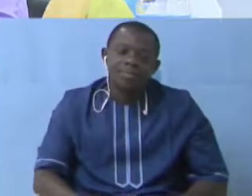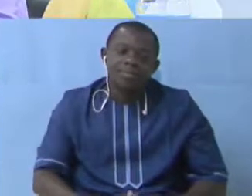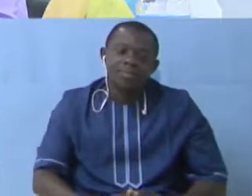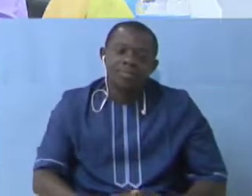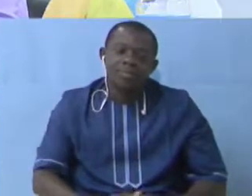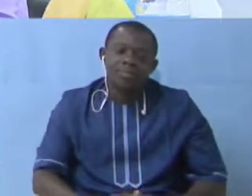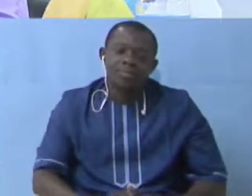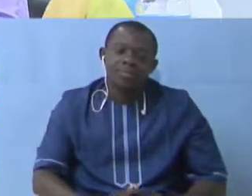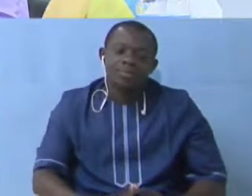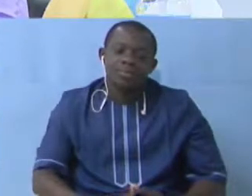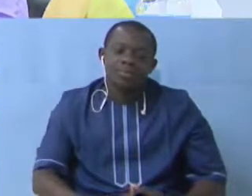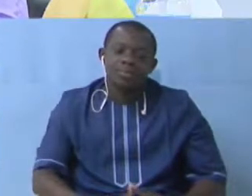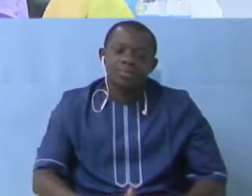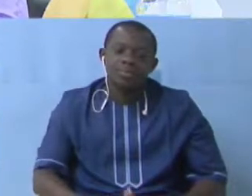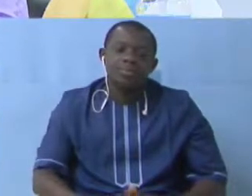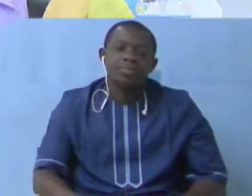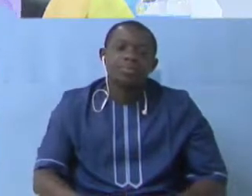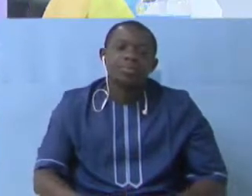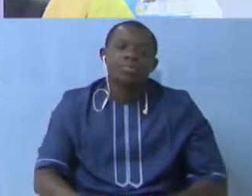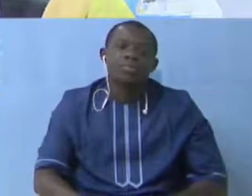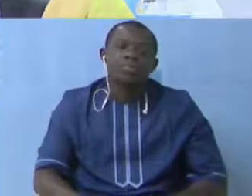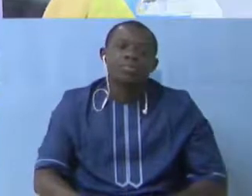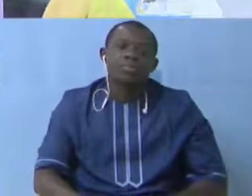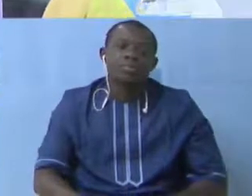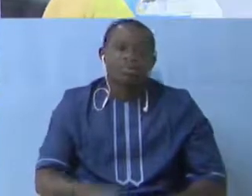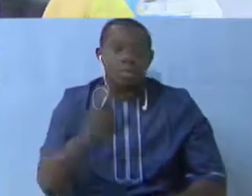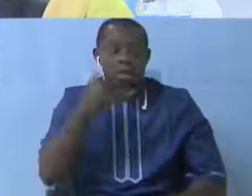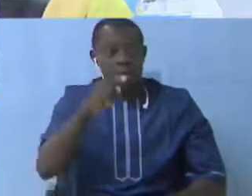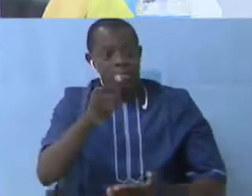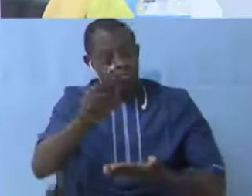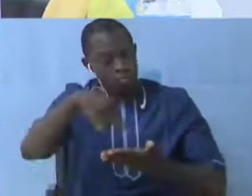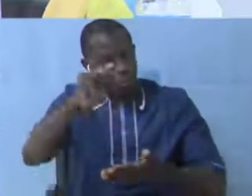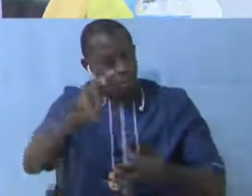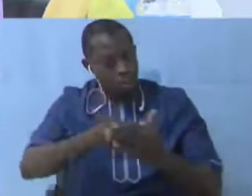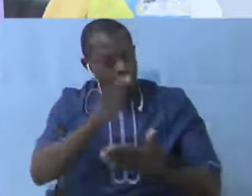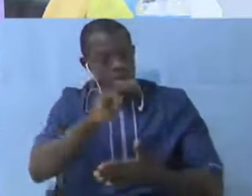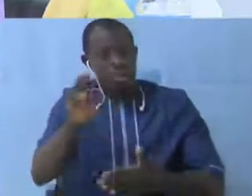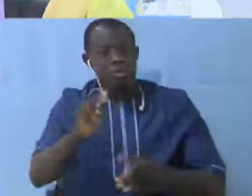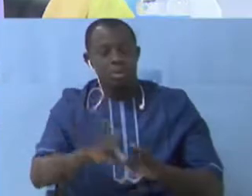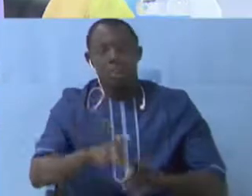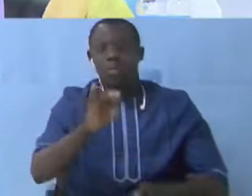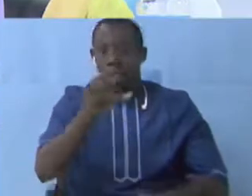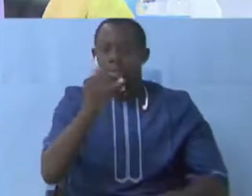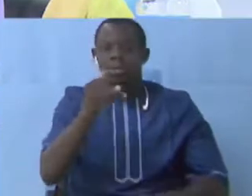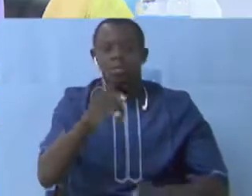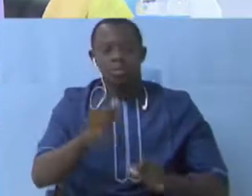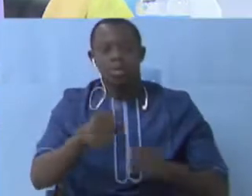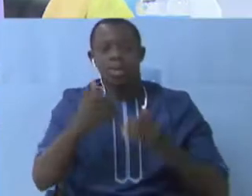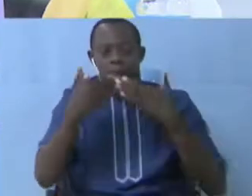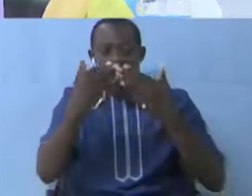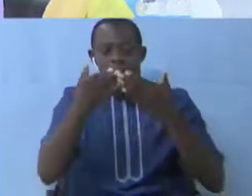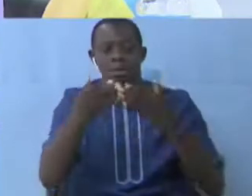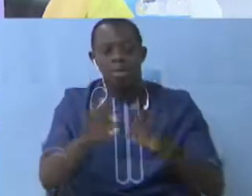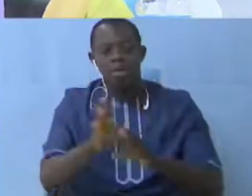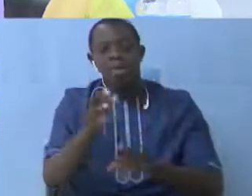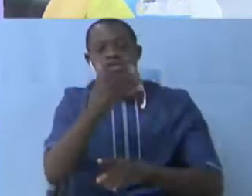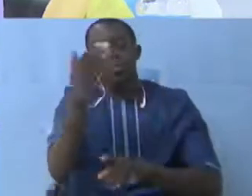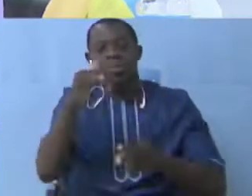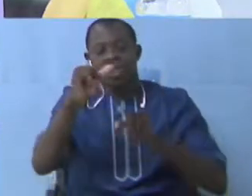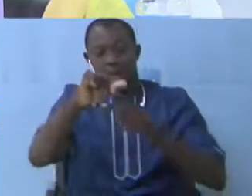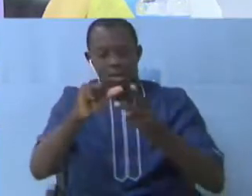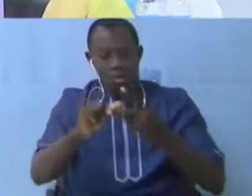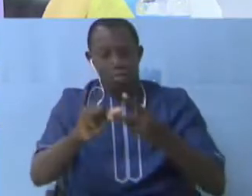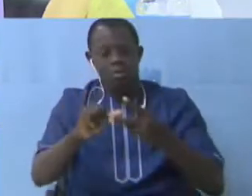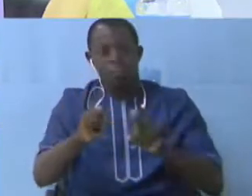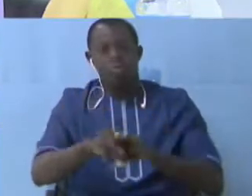xamal ko nguur gi. Is that correct? Noonu la. Can you refer to some of those articles for the Commission?